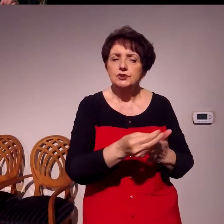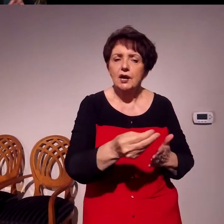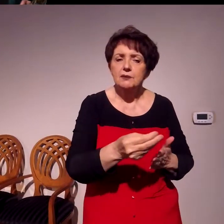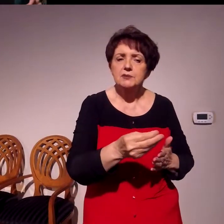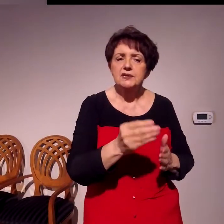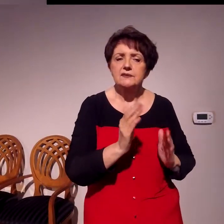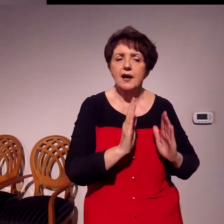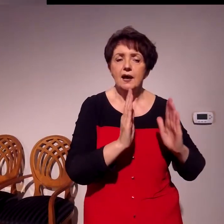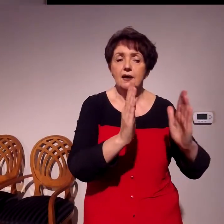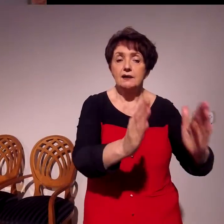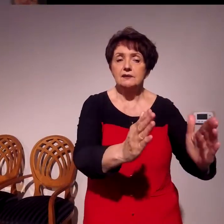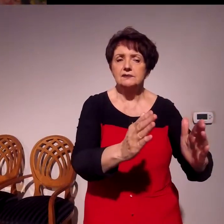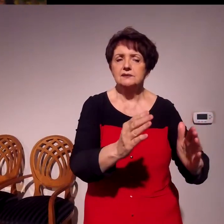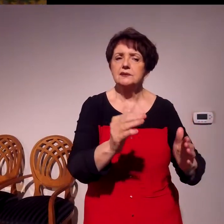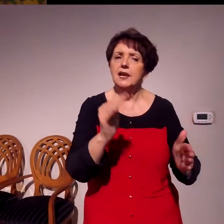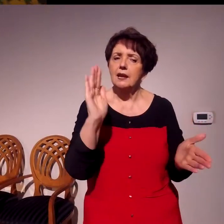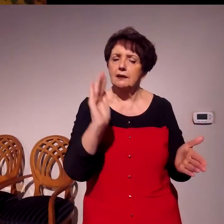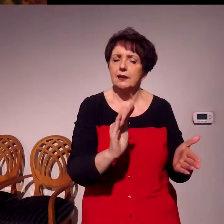as possible.